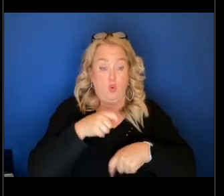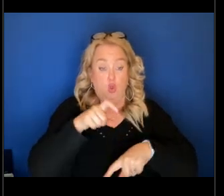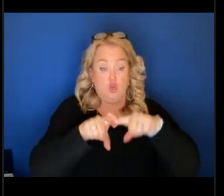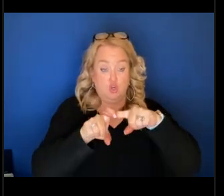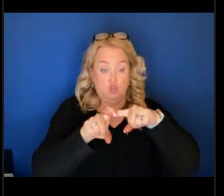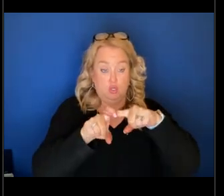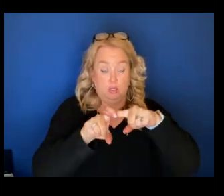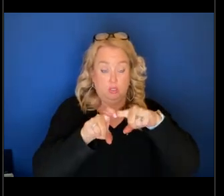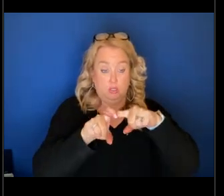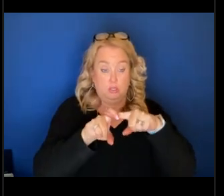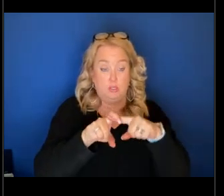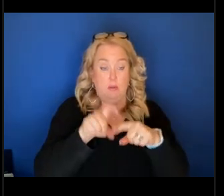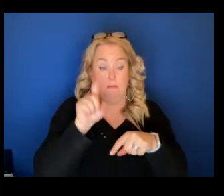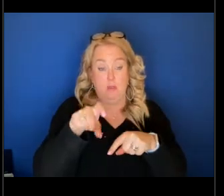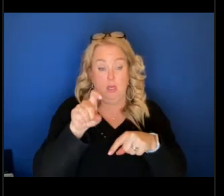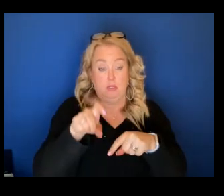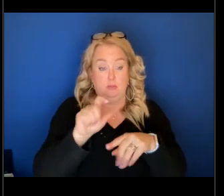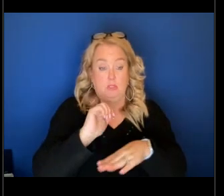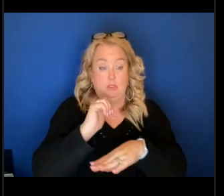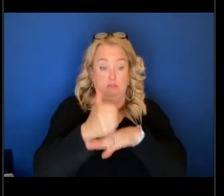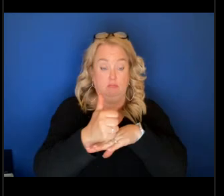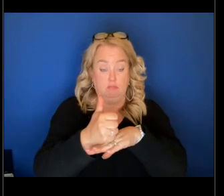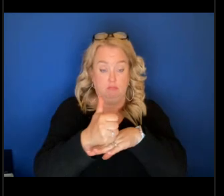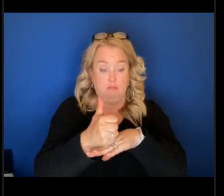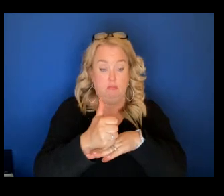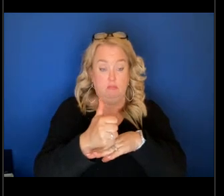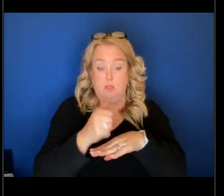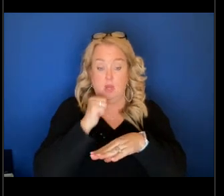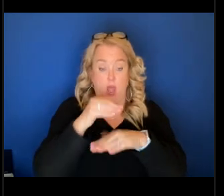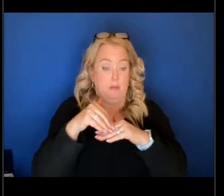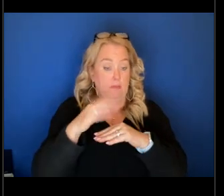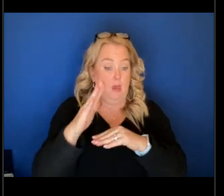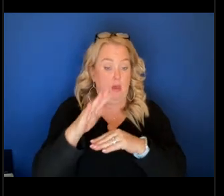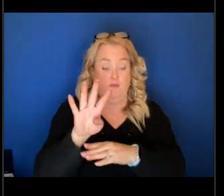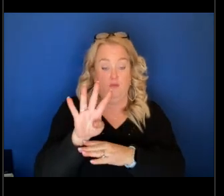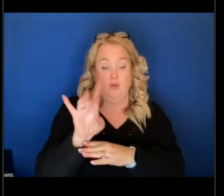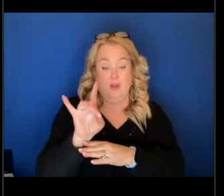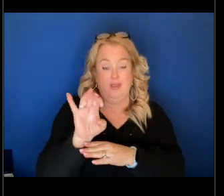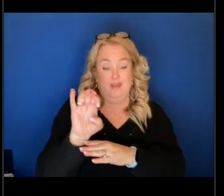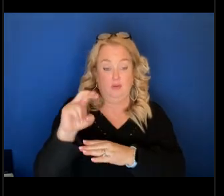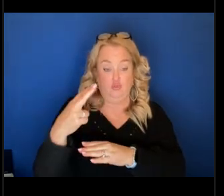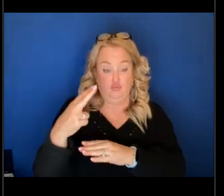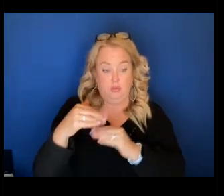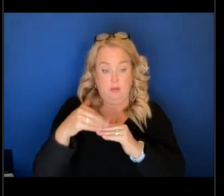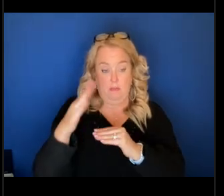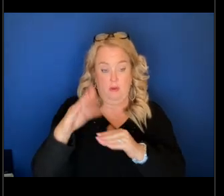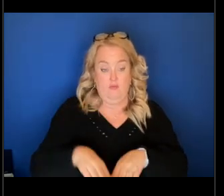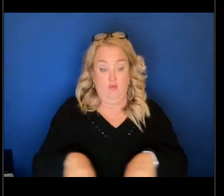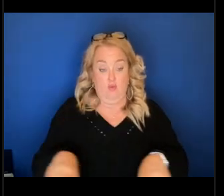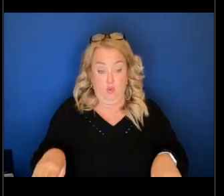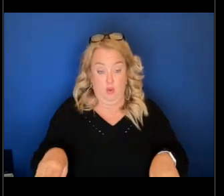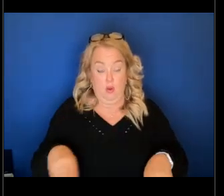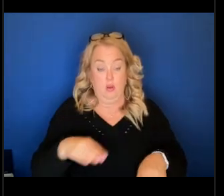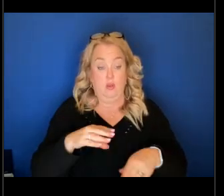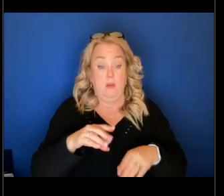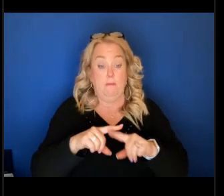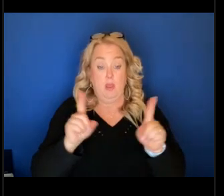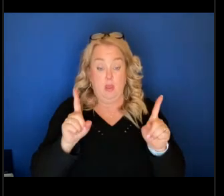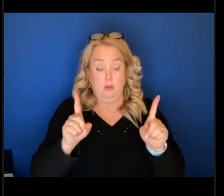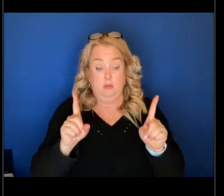accessories must be mounted no higher than 48 inches above the floor,